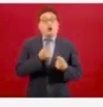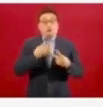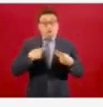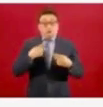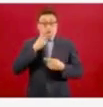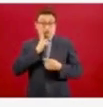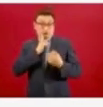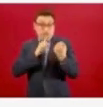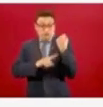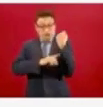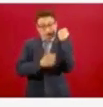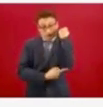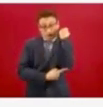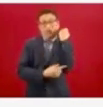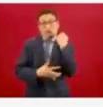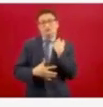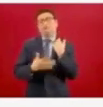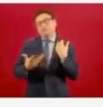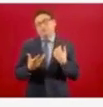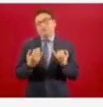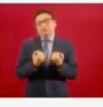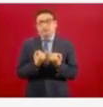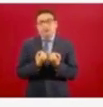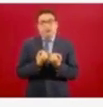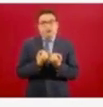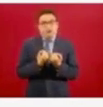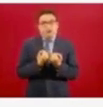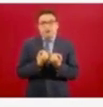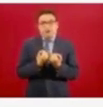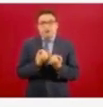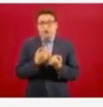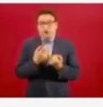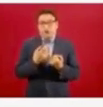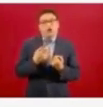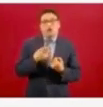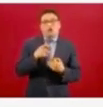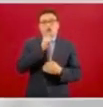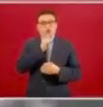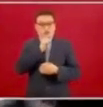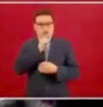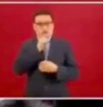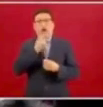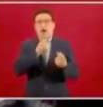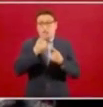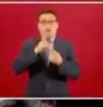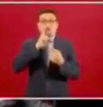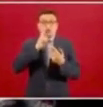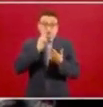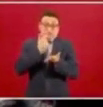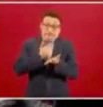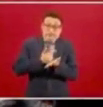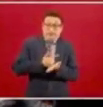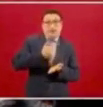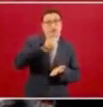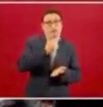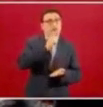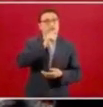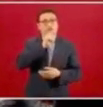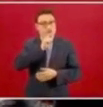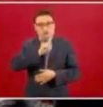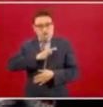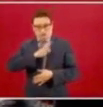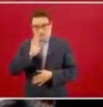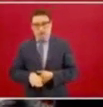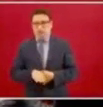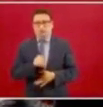obesity, kidney failure, etc. Fortunately, we haven't had so